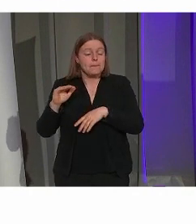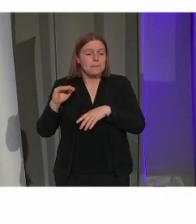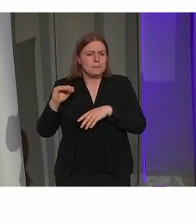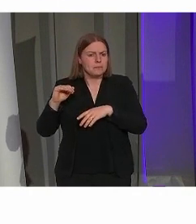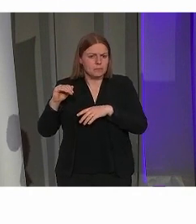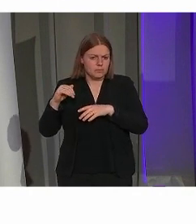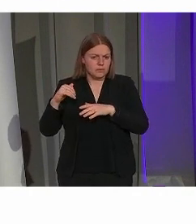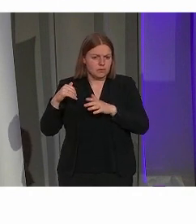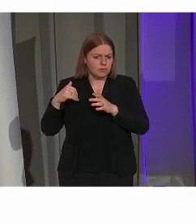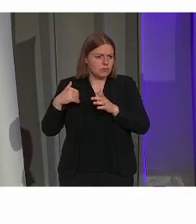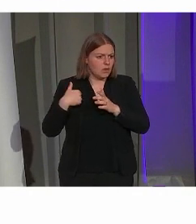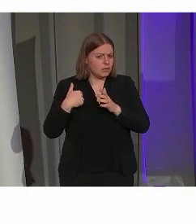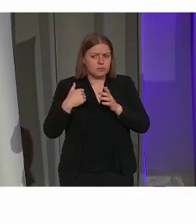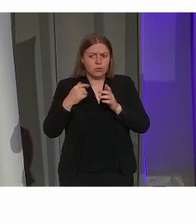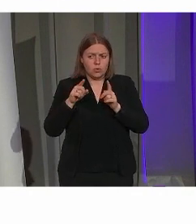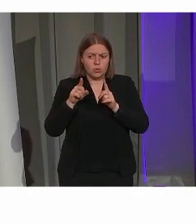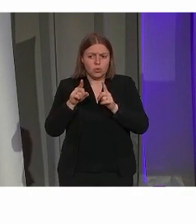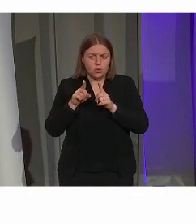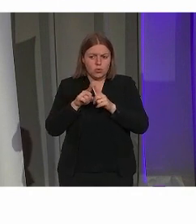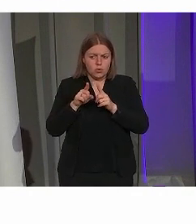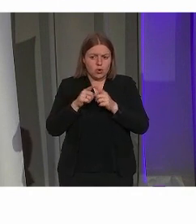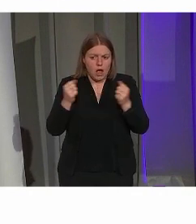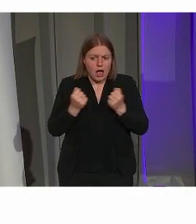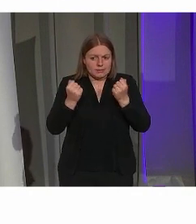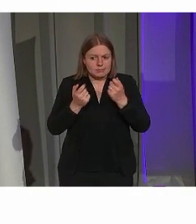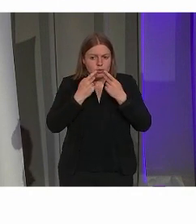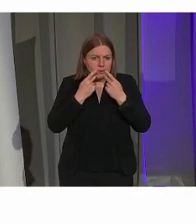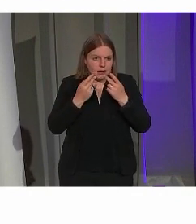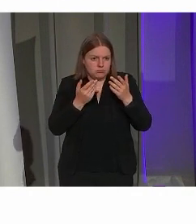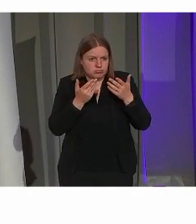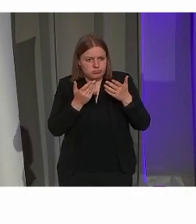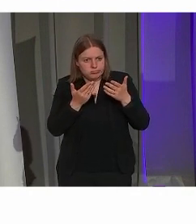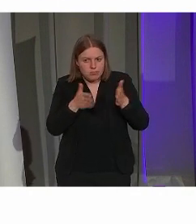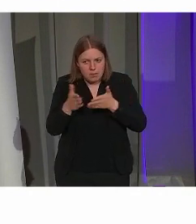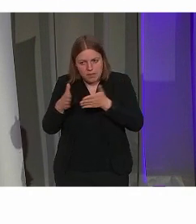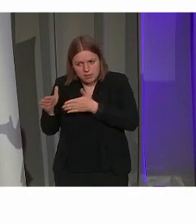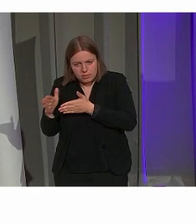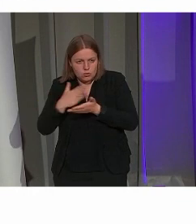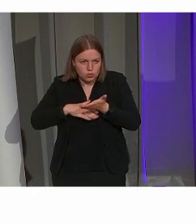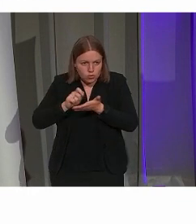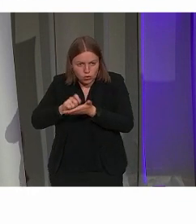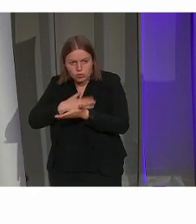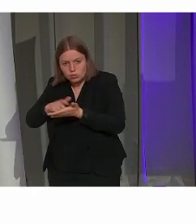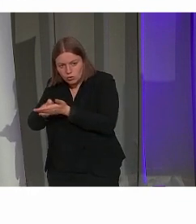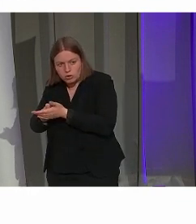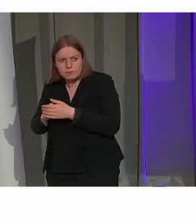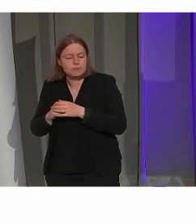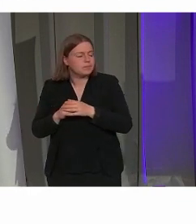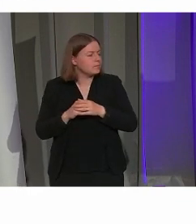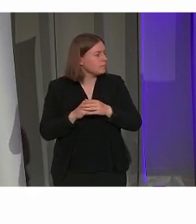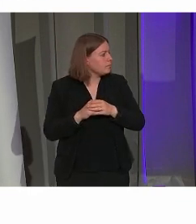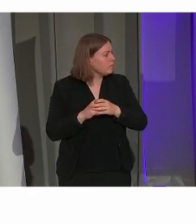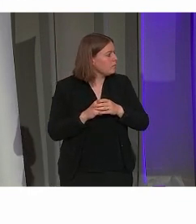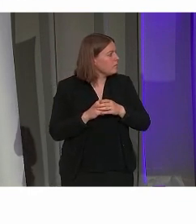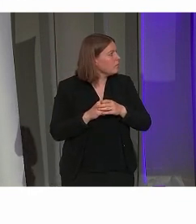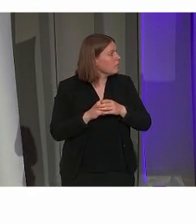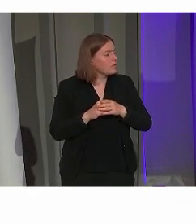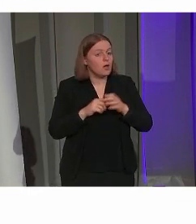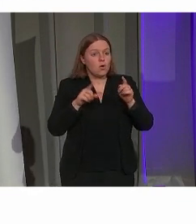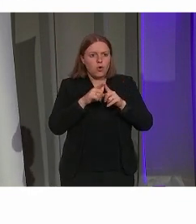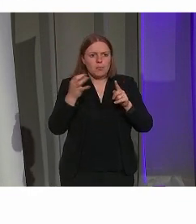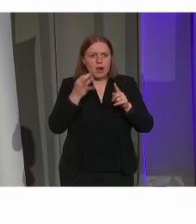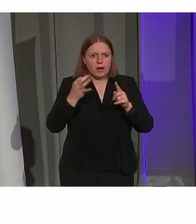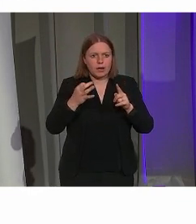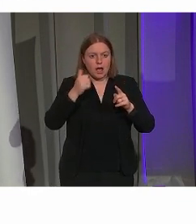function of the President's office, its diplomatic, national, social events, and receptions were not disrupted during the